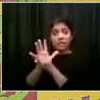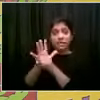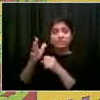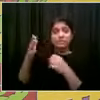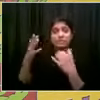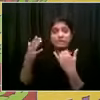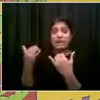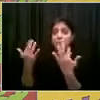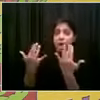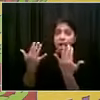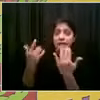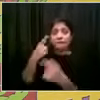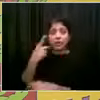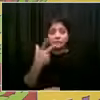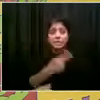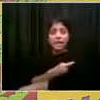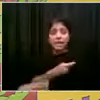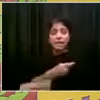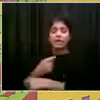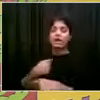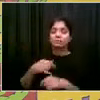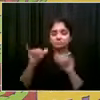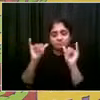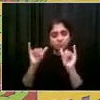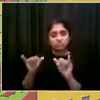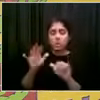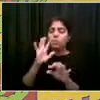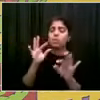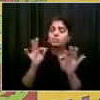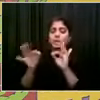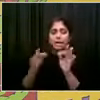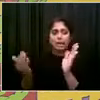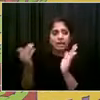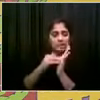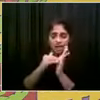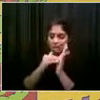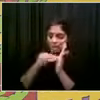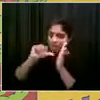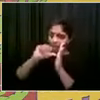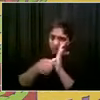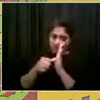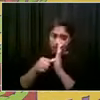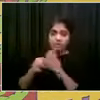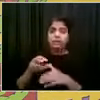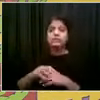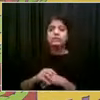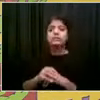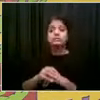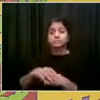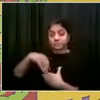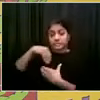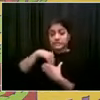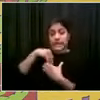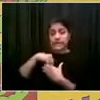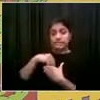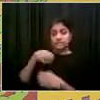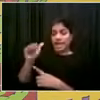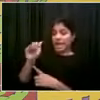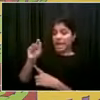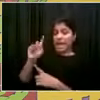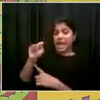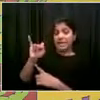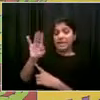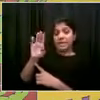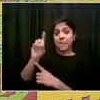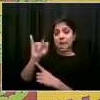can and cannot do and why vaccination matters and why it is the difference maker in avoiding hospitalization and God forbid death.